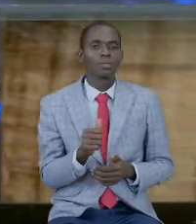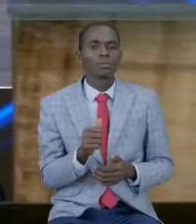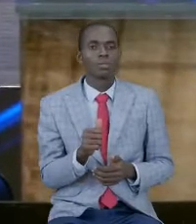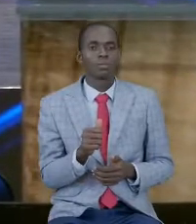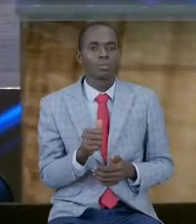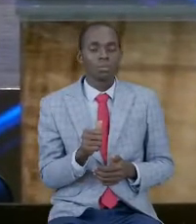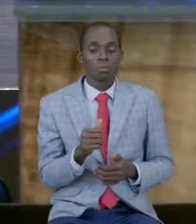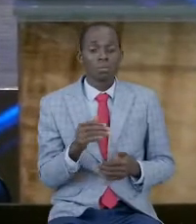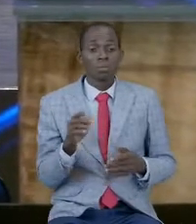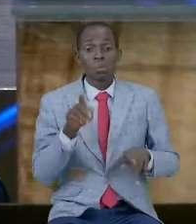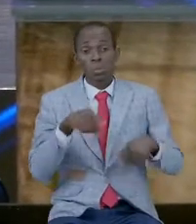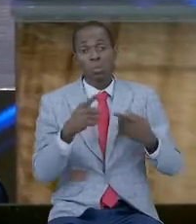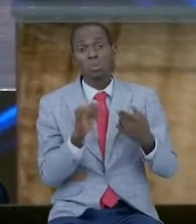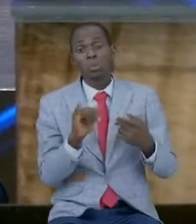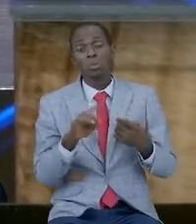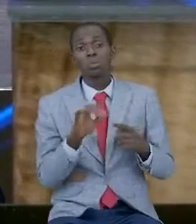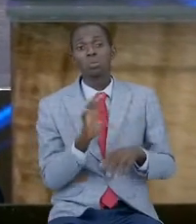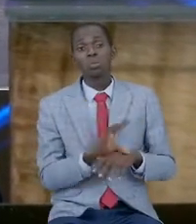churchgoers,